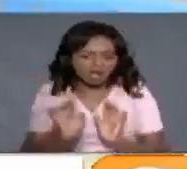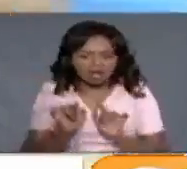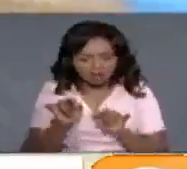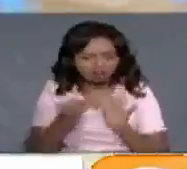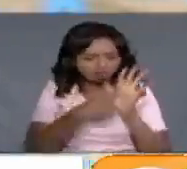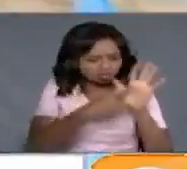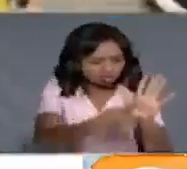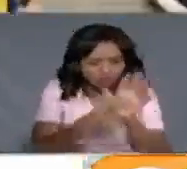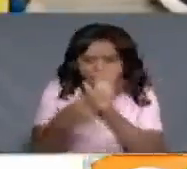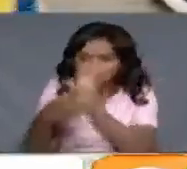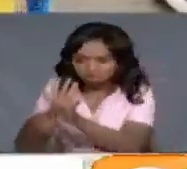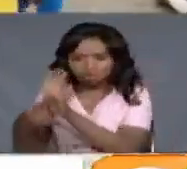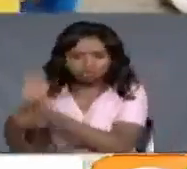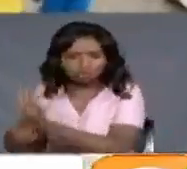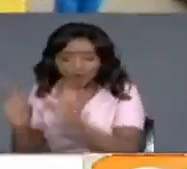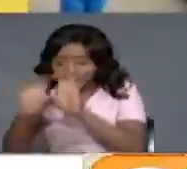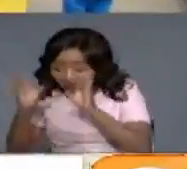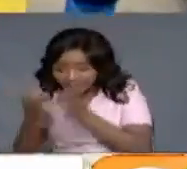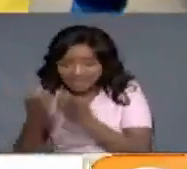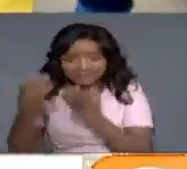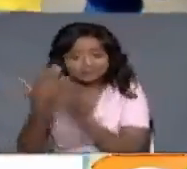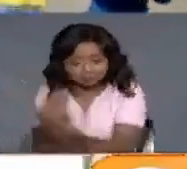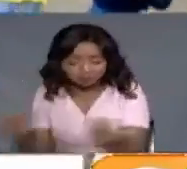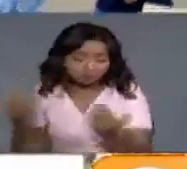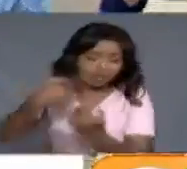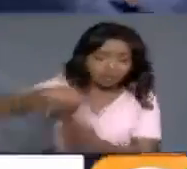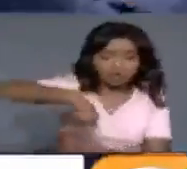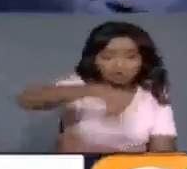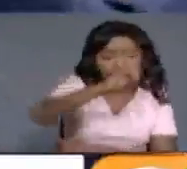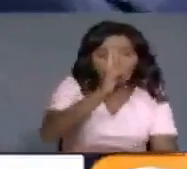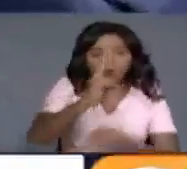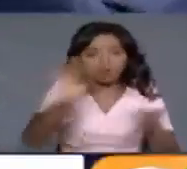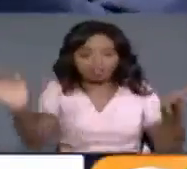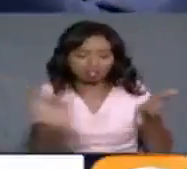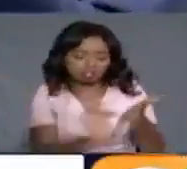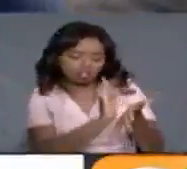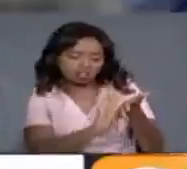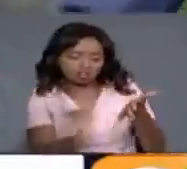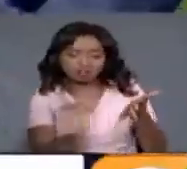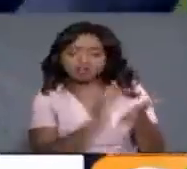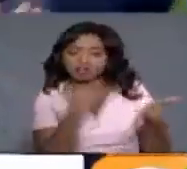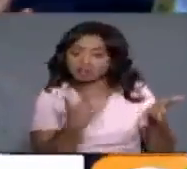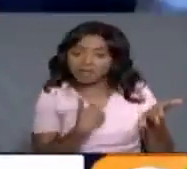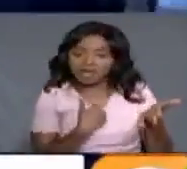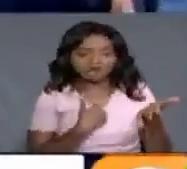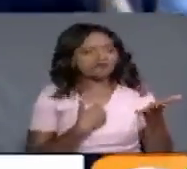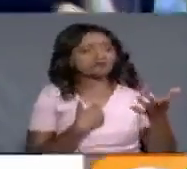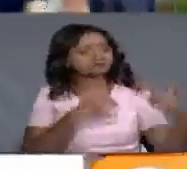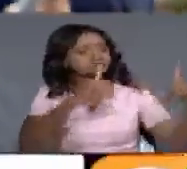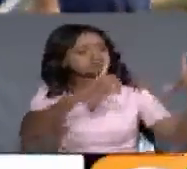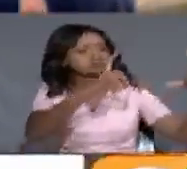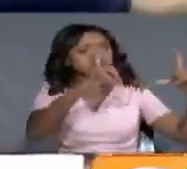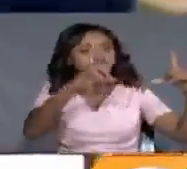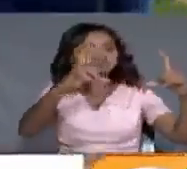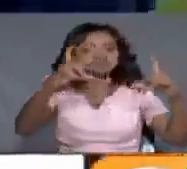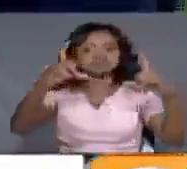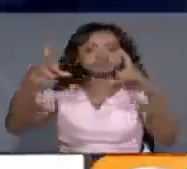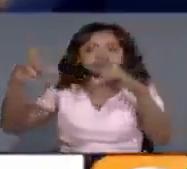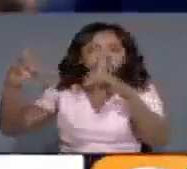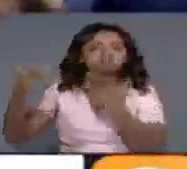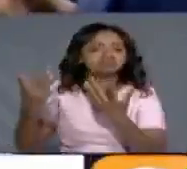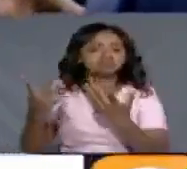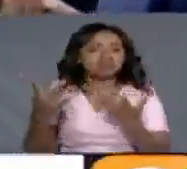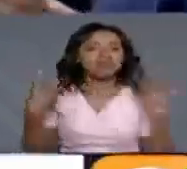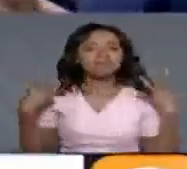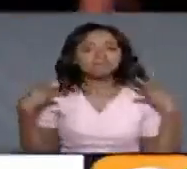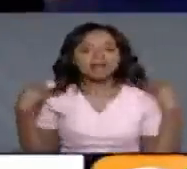At some point of the class, the learners who are all equipped with different digital devices move out of their classes, and as part of the practical